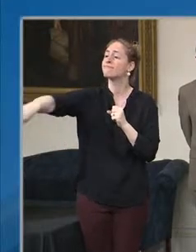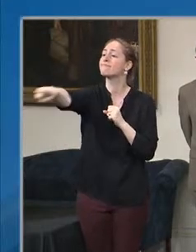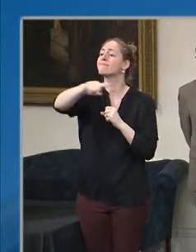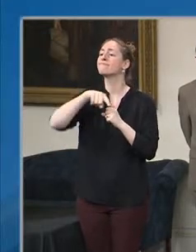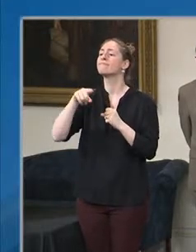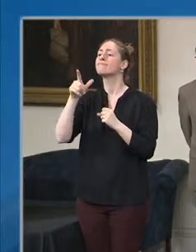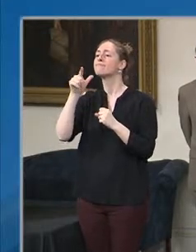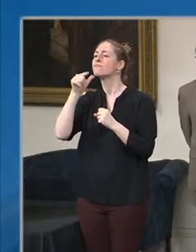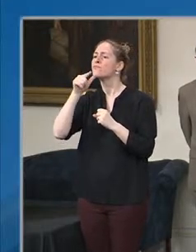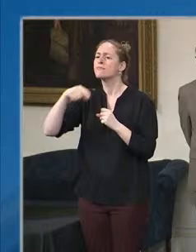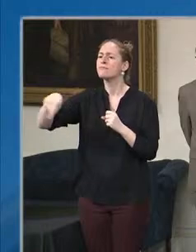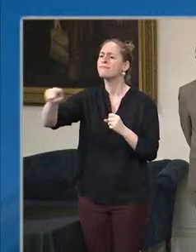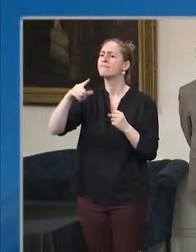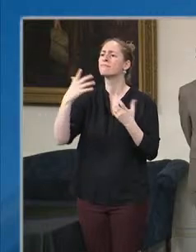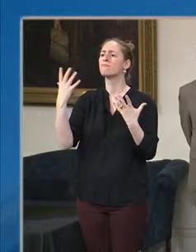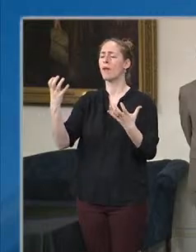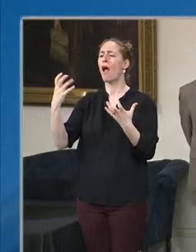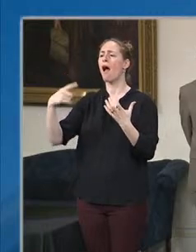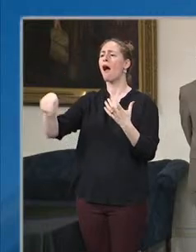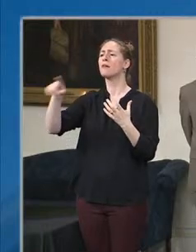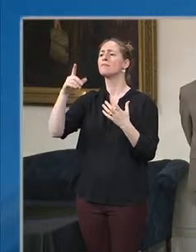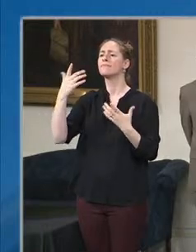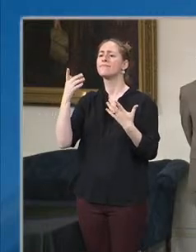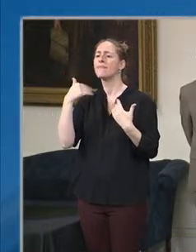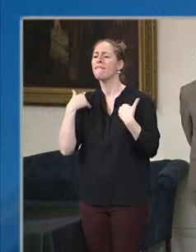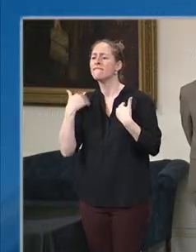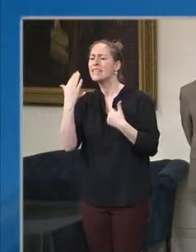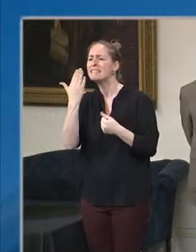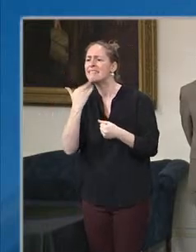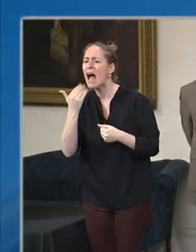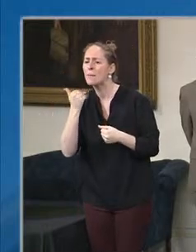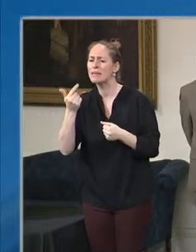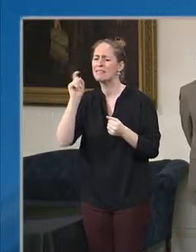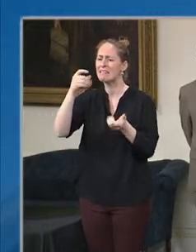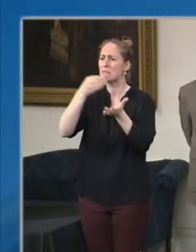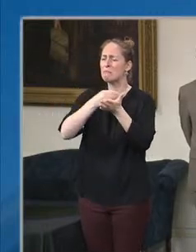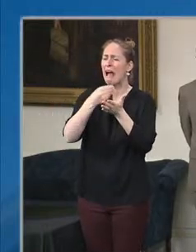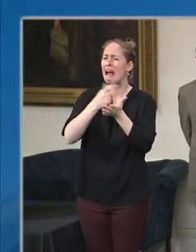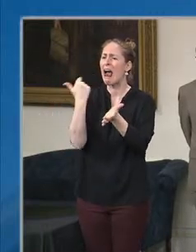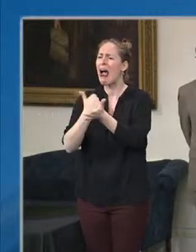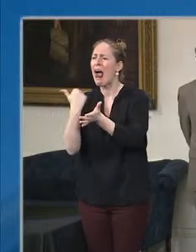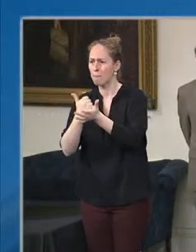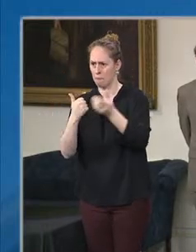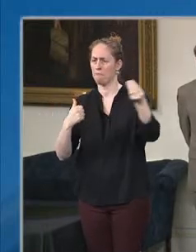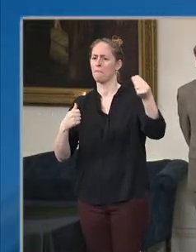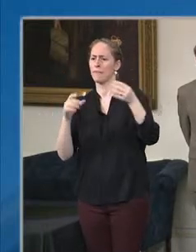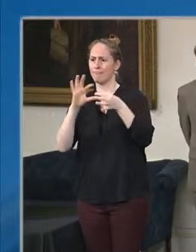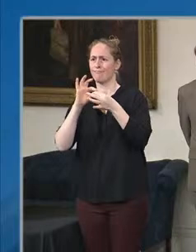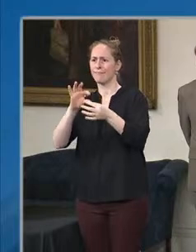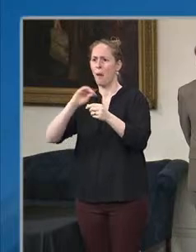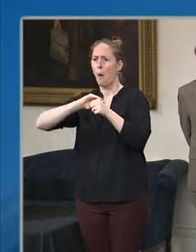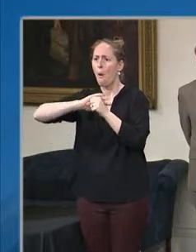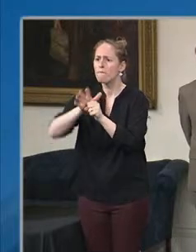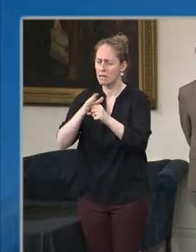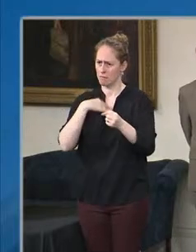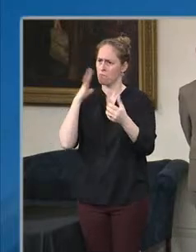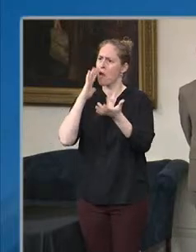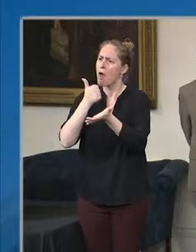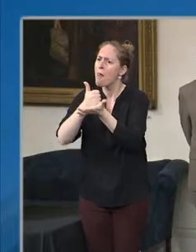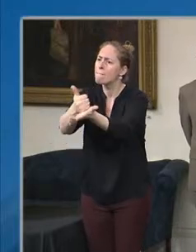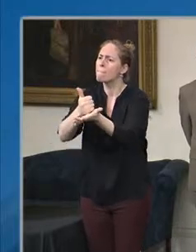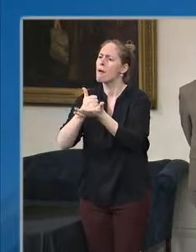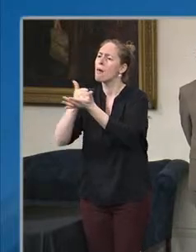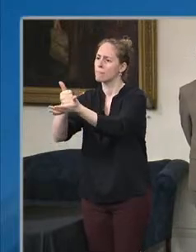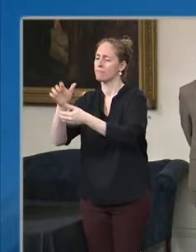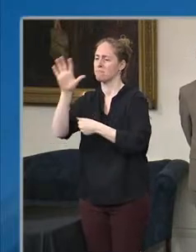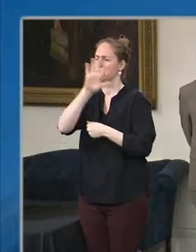Marylanders with diabetes during the COVID-19 pandemic. More than 1 out of every 3 Marylanders either has diabetes